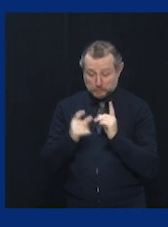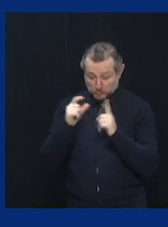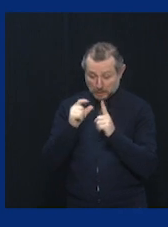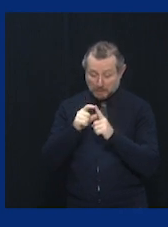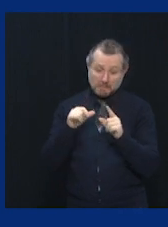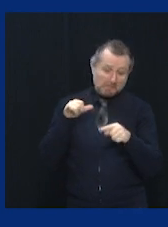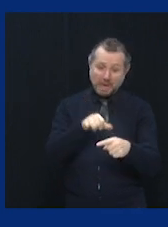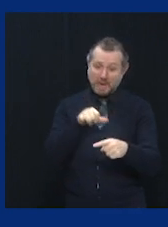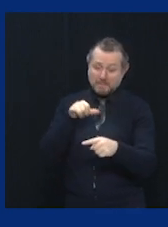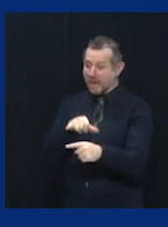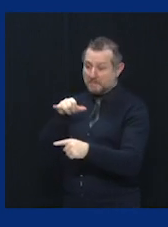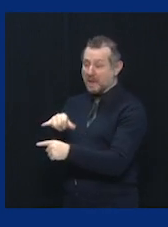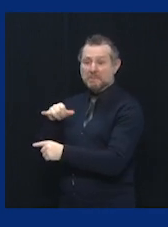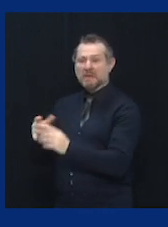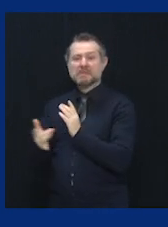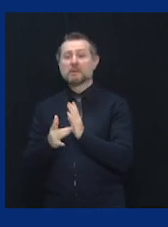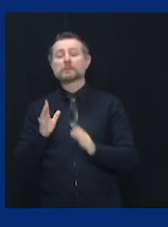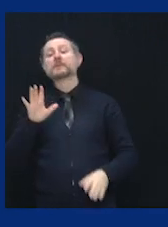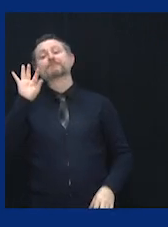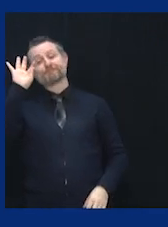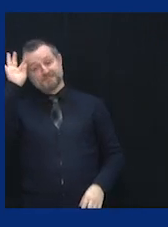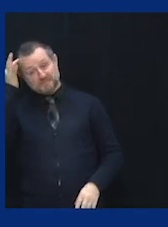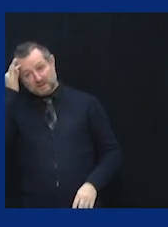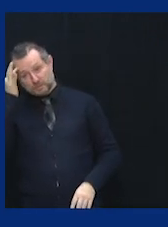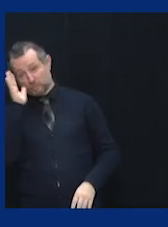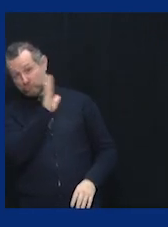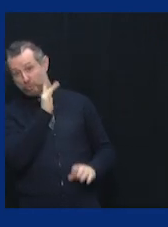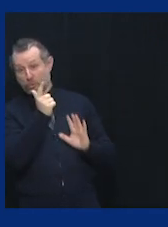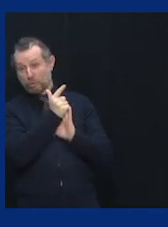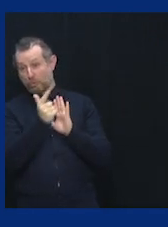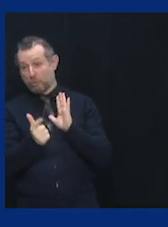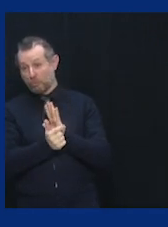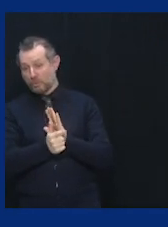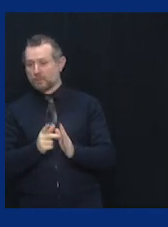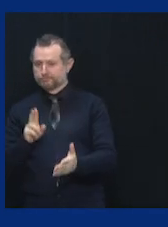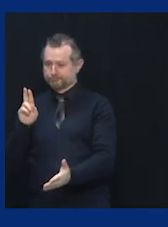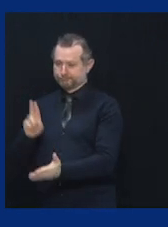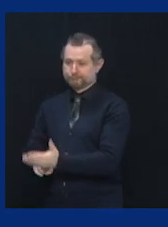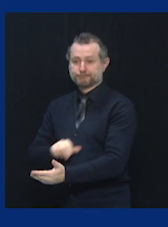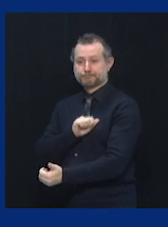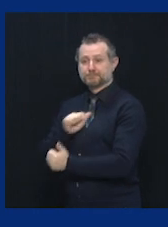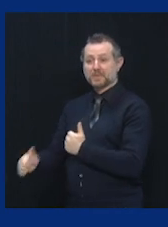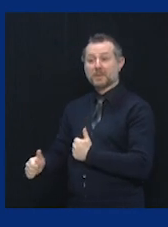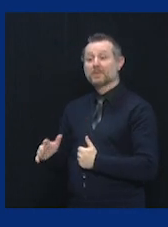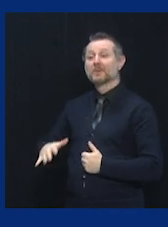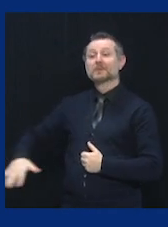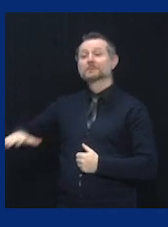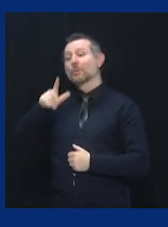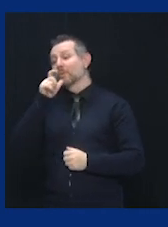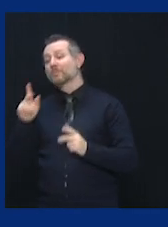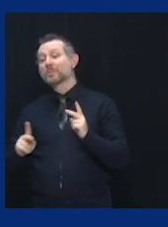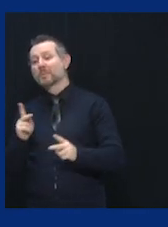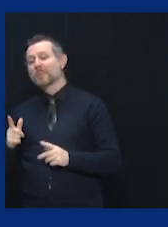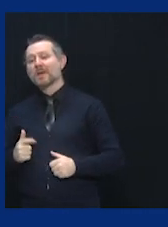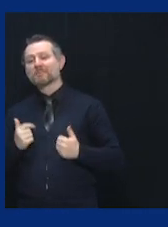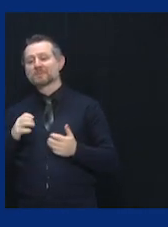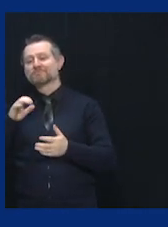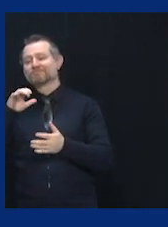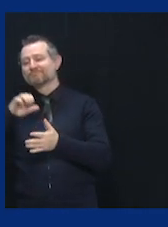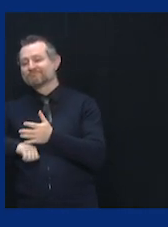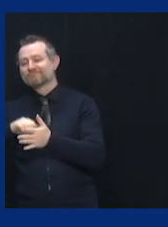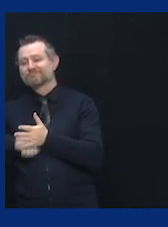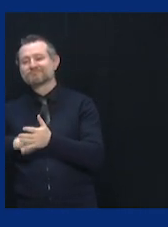federal law that passed that ended the deductibility of state and local taxes. It was the first double taxation